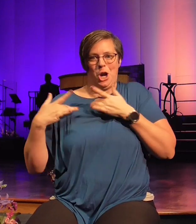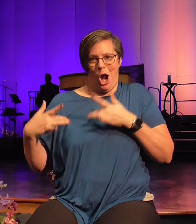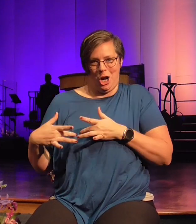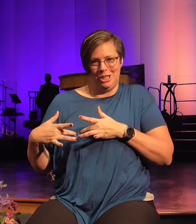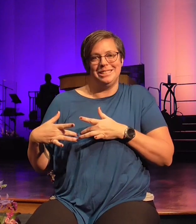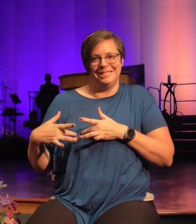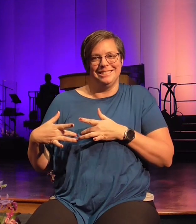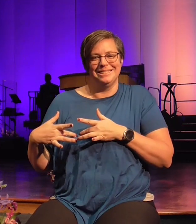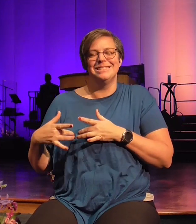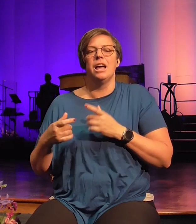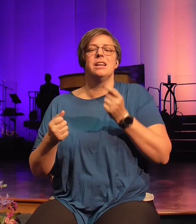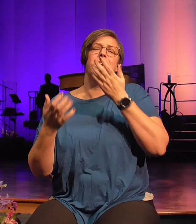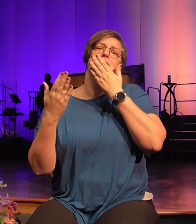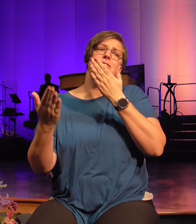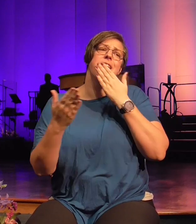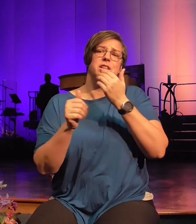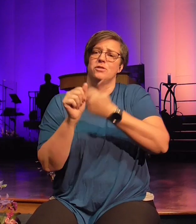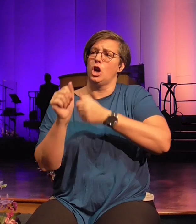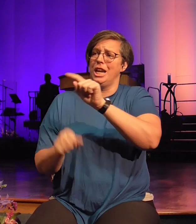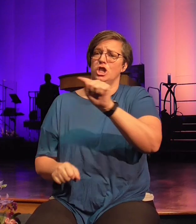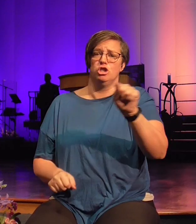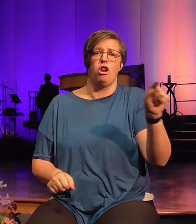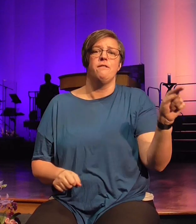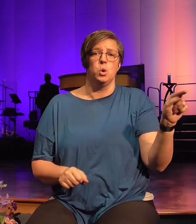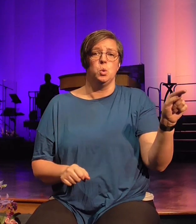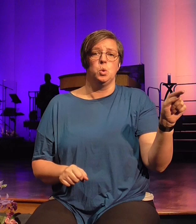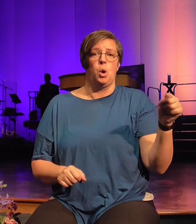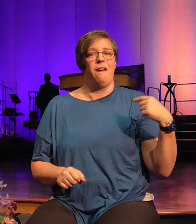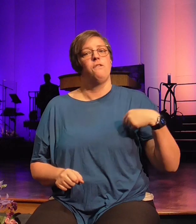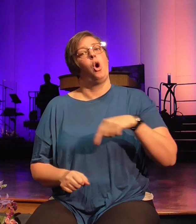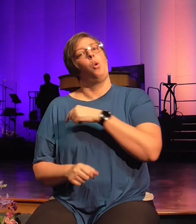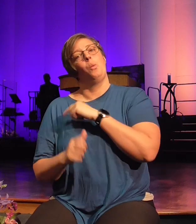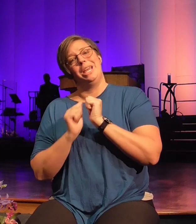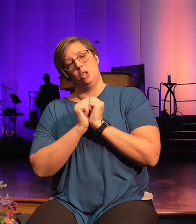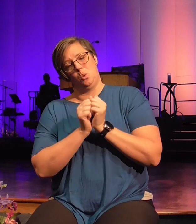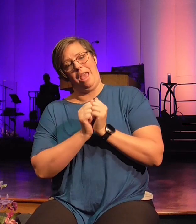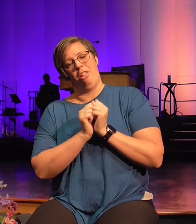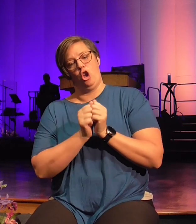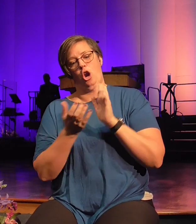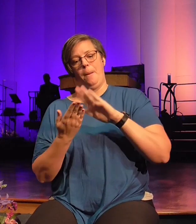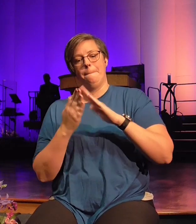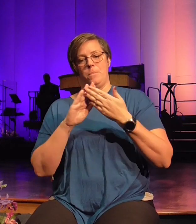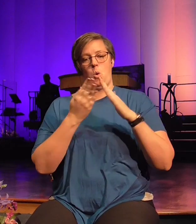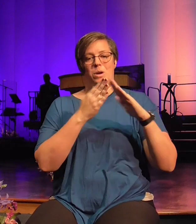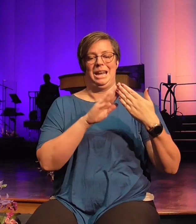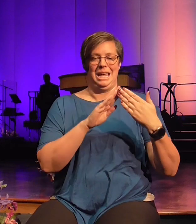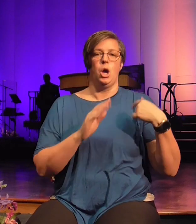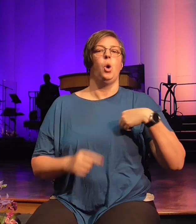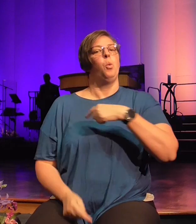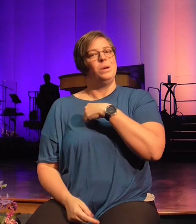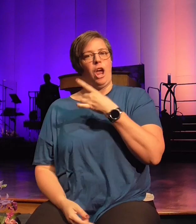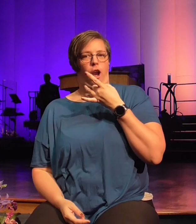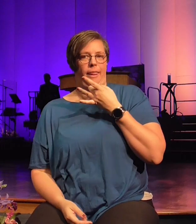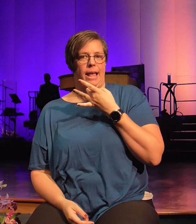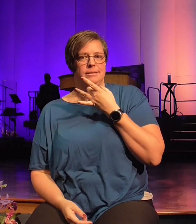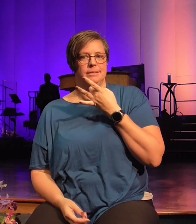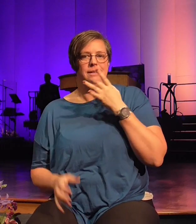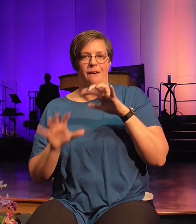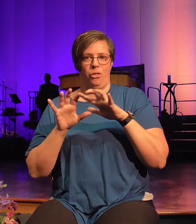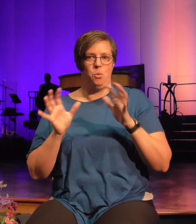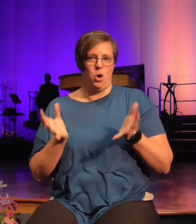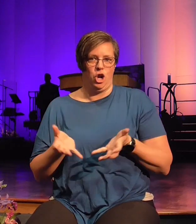I give thanks for each one of you, for we together as community, we are the light. We are the light of the